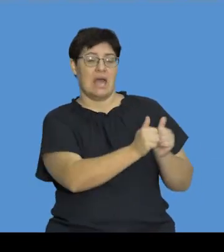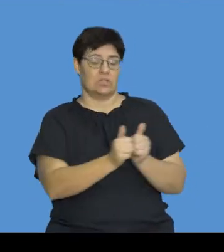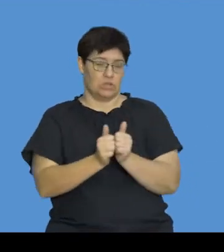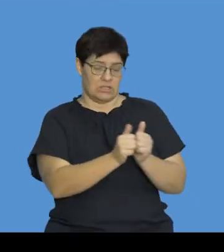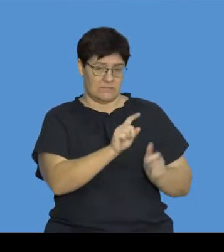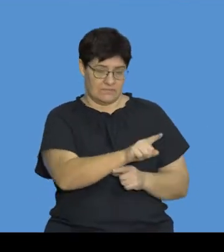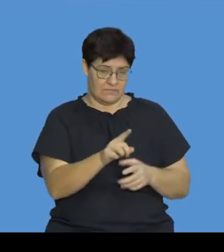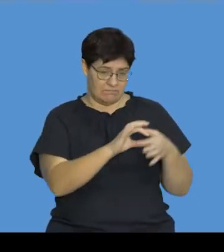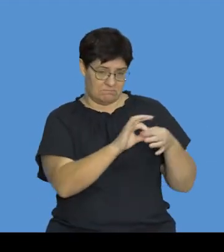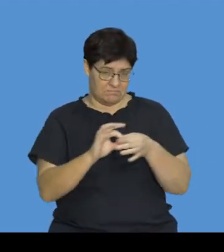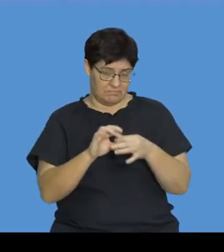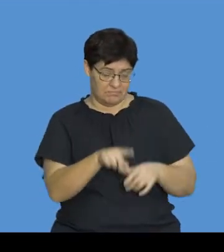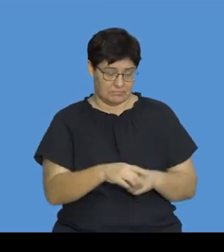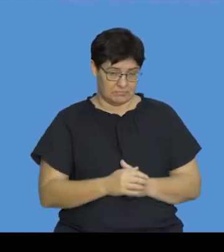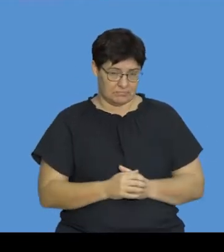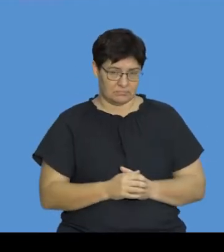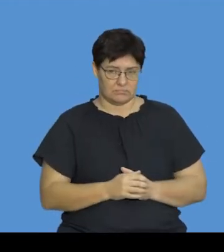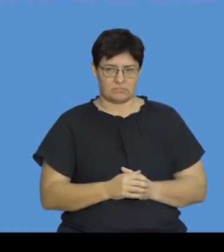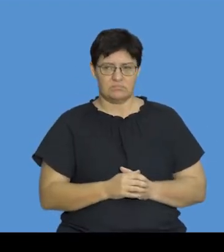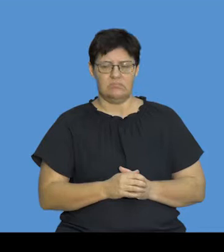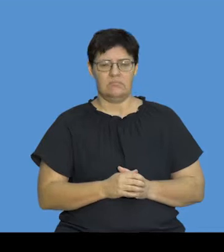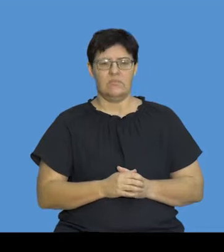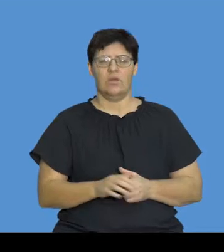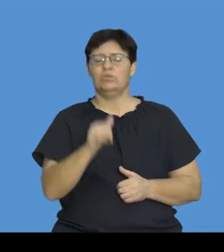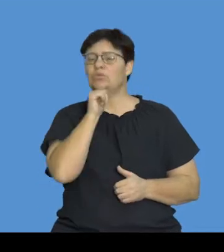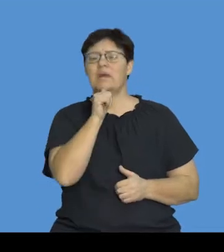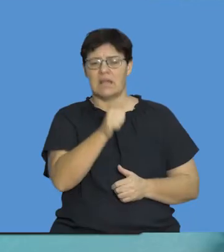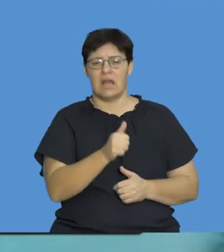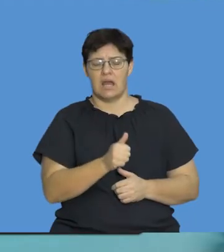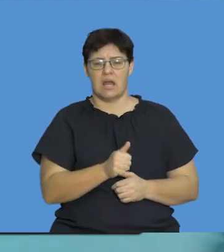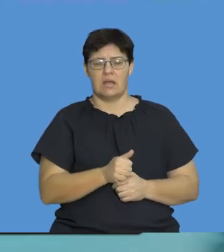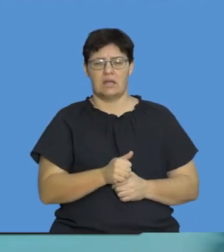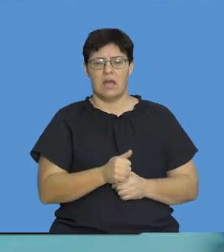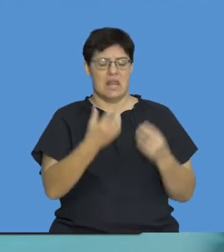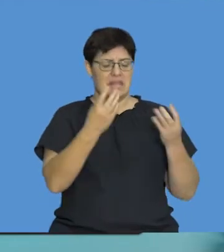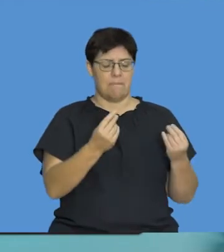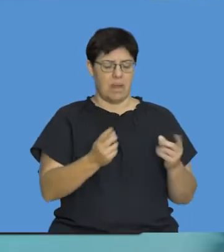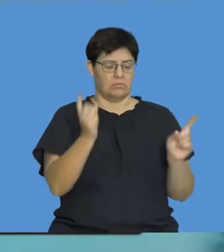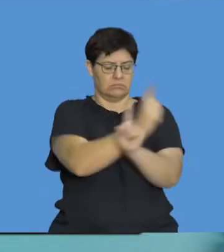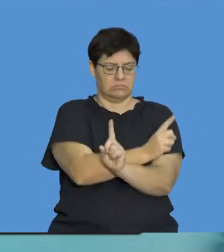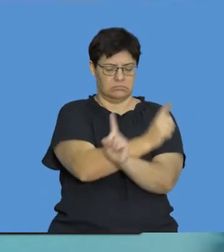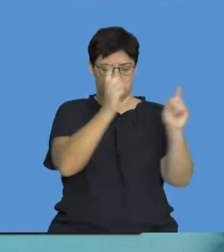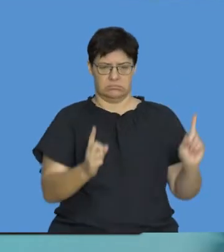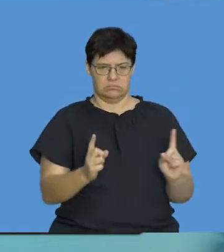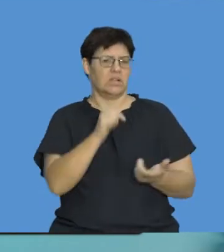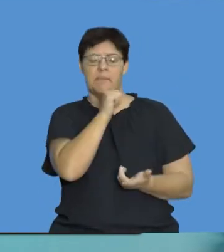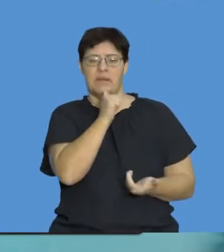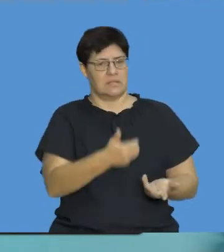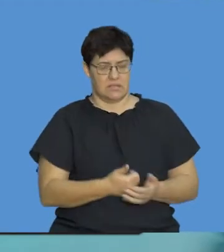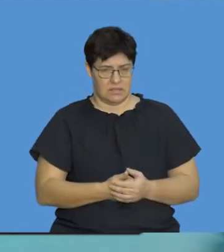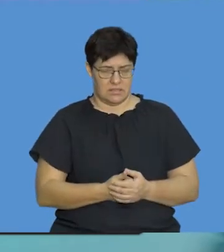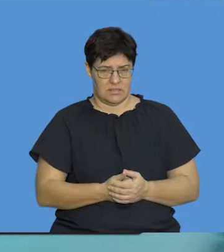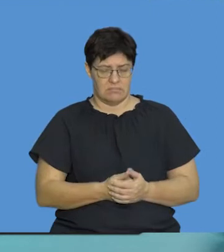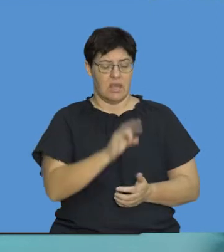property. This means that it does not really matter the order of the numbers that you are multiplying. Right? If